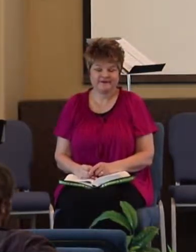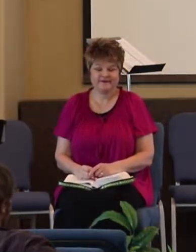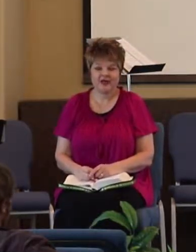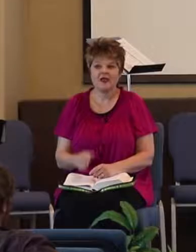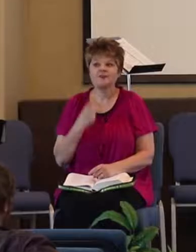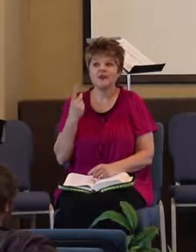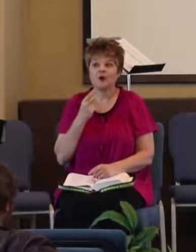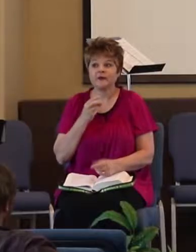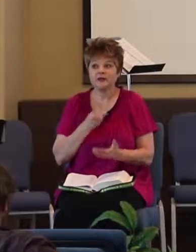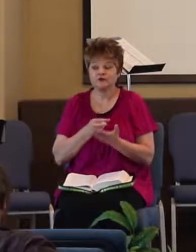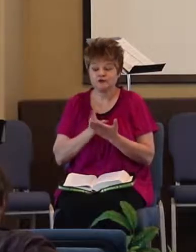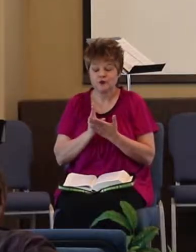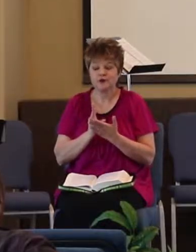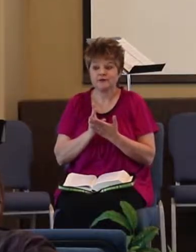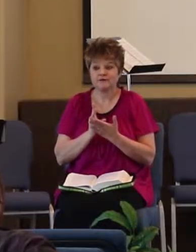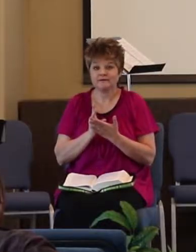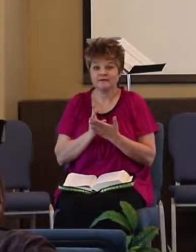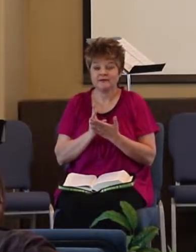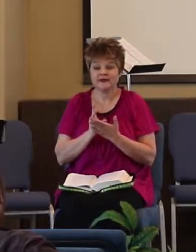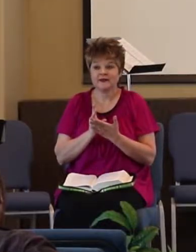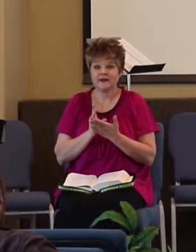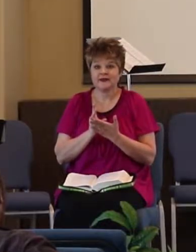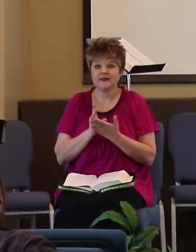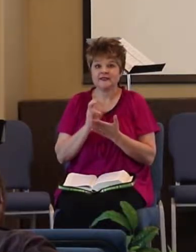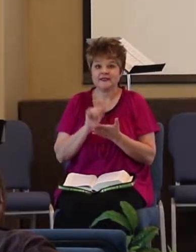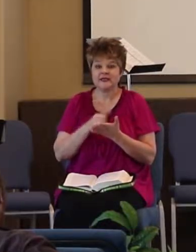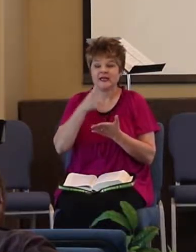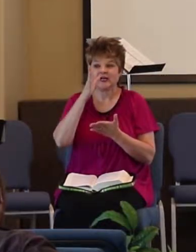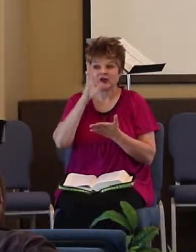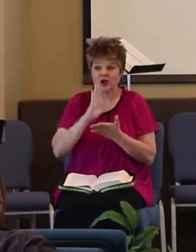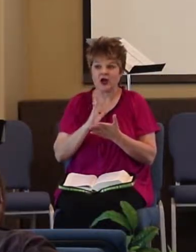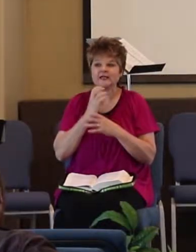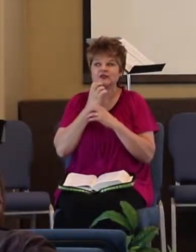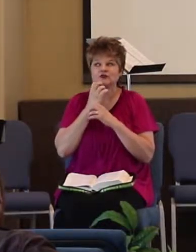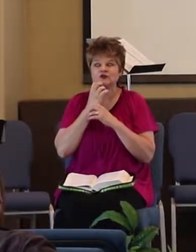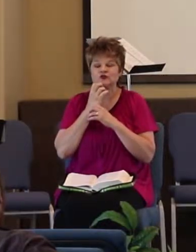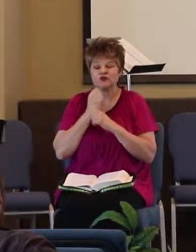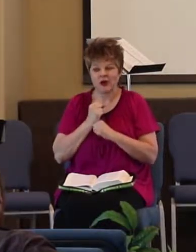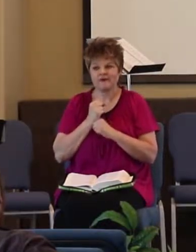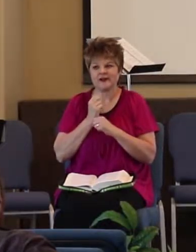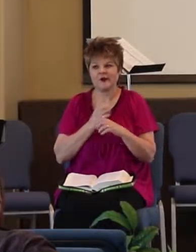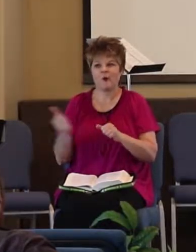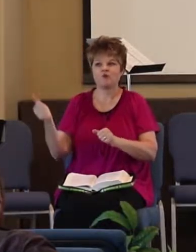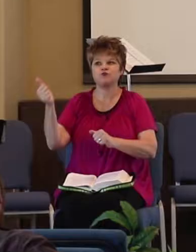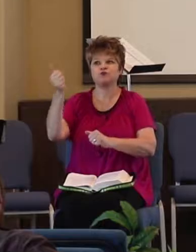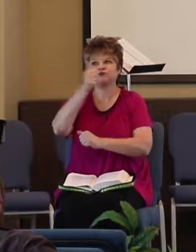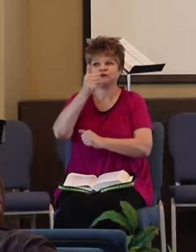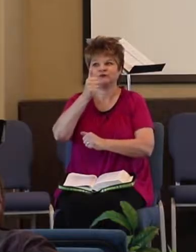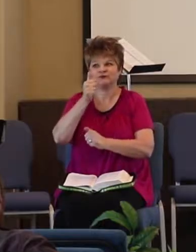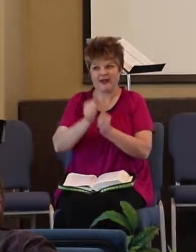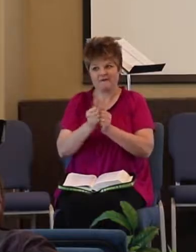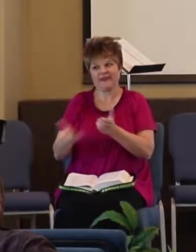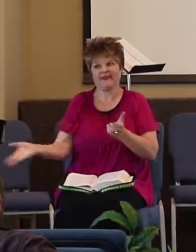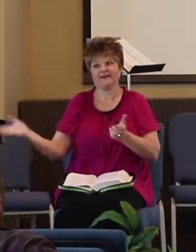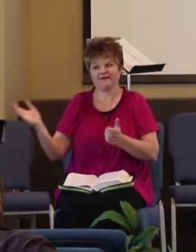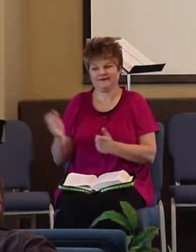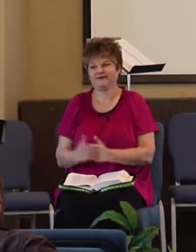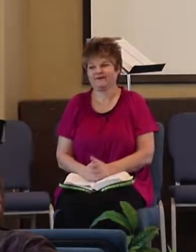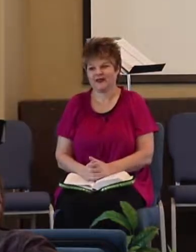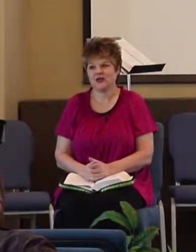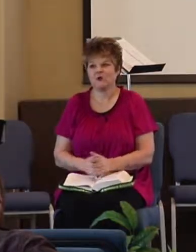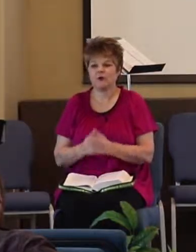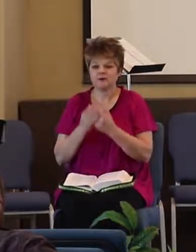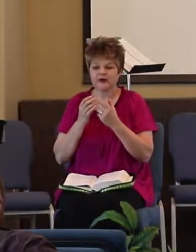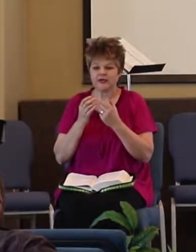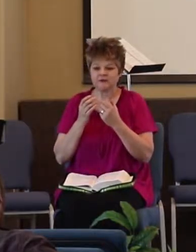The only truth that is really the truth is that God is sovereign over everything. And when we